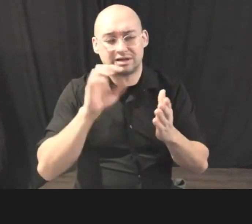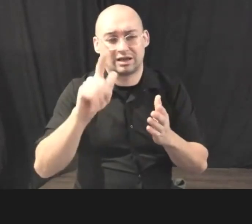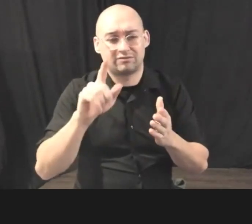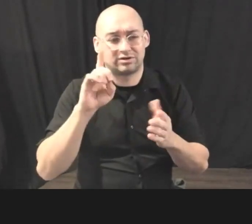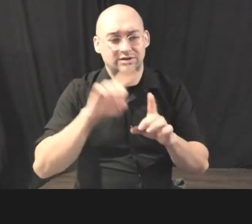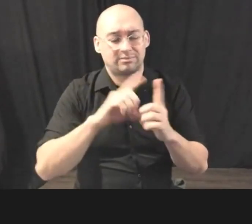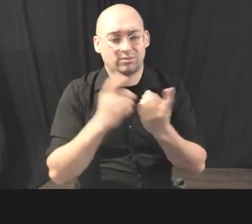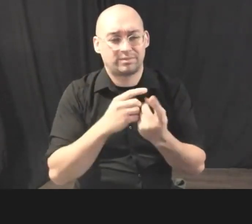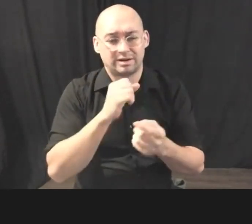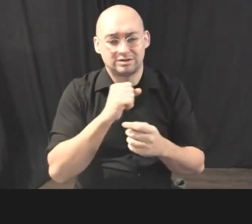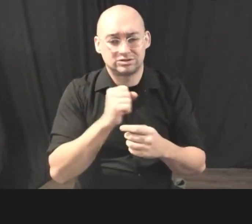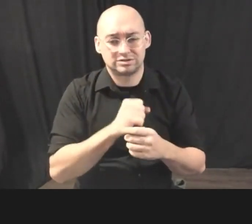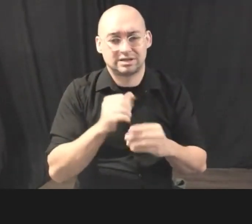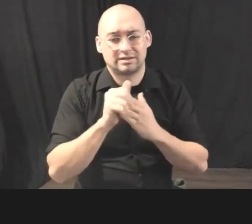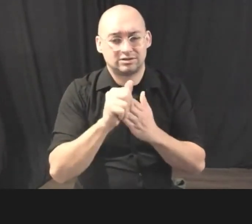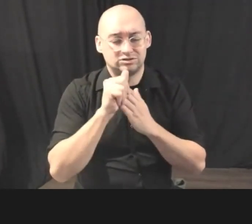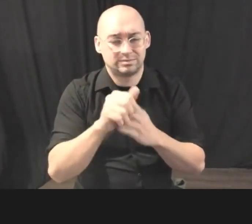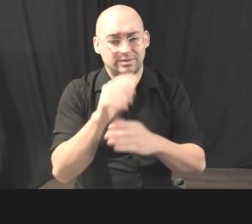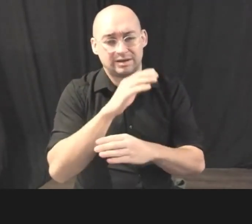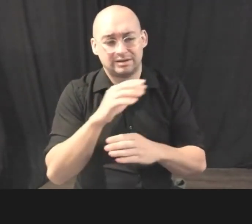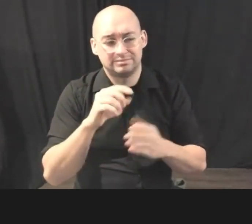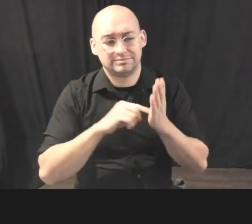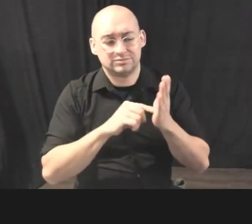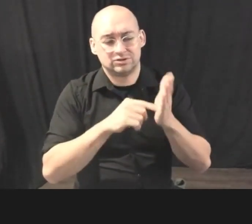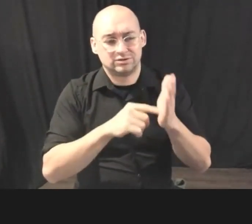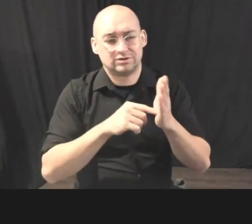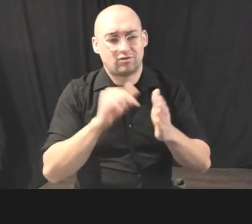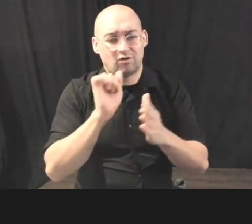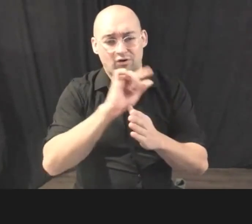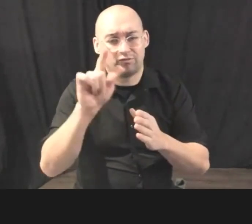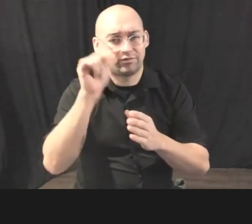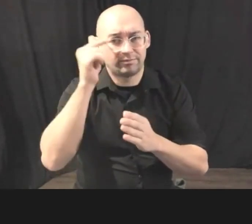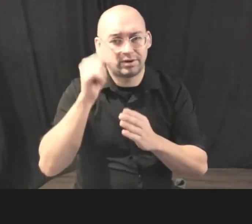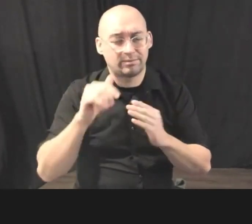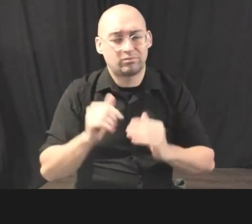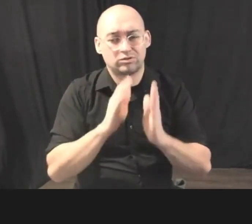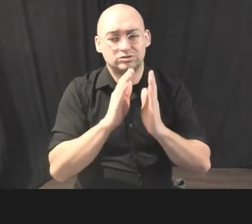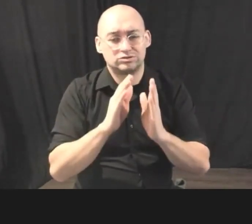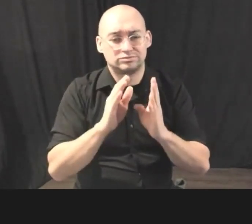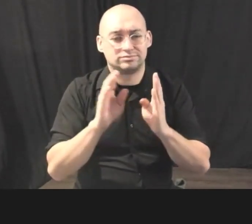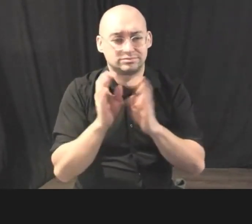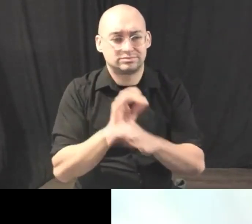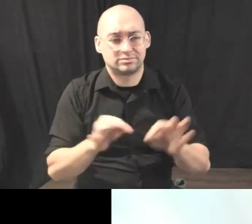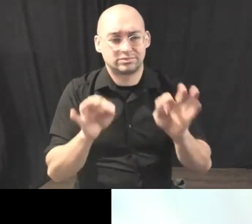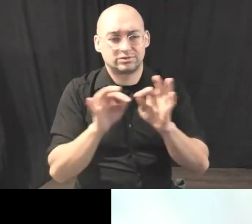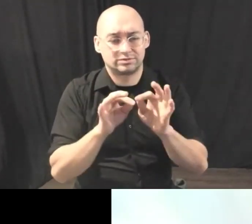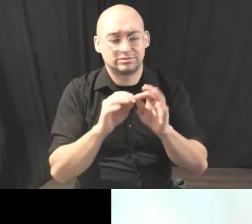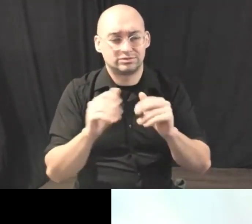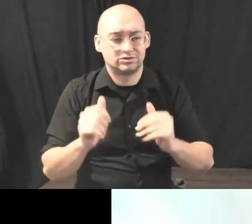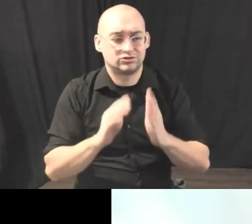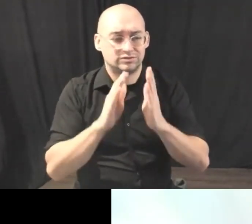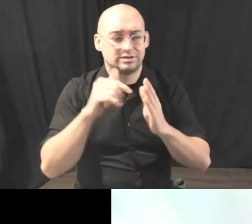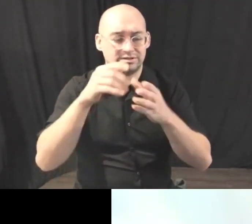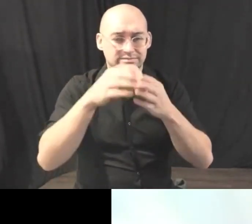Aging's leadership in spearheading this all of government approach. Really been critical to just really addressing these silos